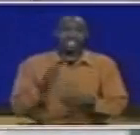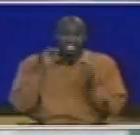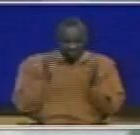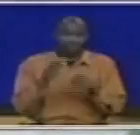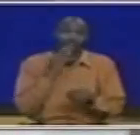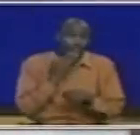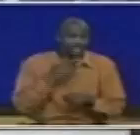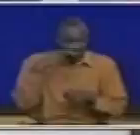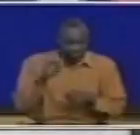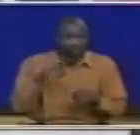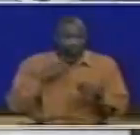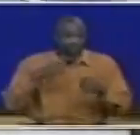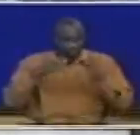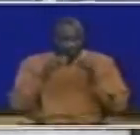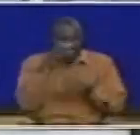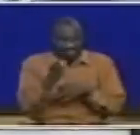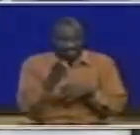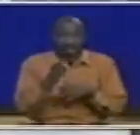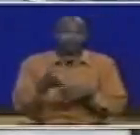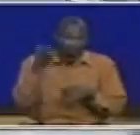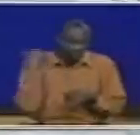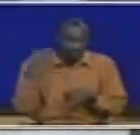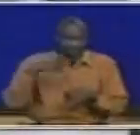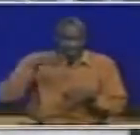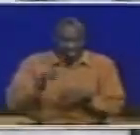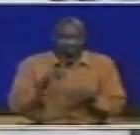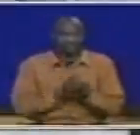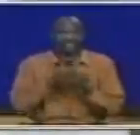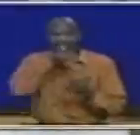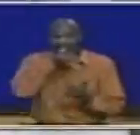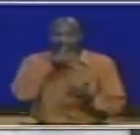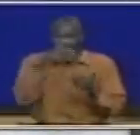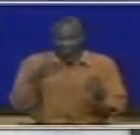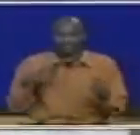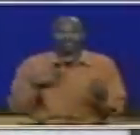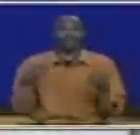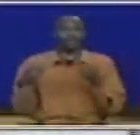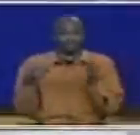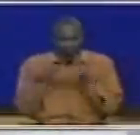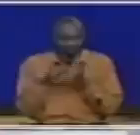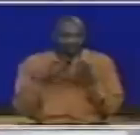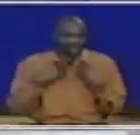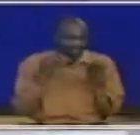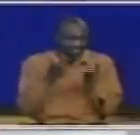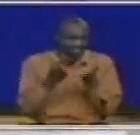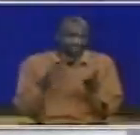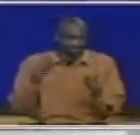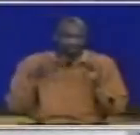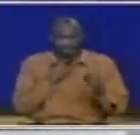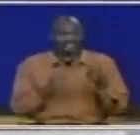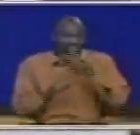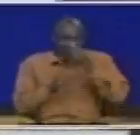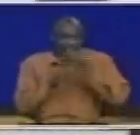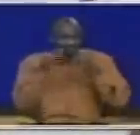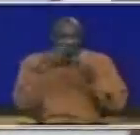Marende's statement, former Prime Minister Raila Odinga may find himself between a rock and a hard place as he seeks to win support for his presidential